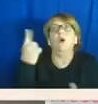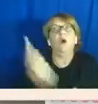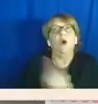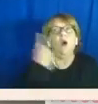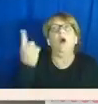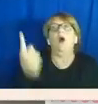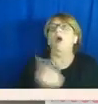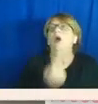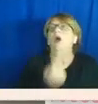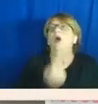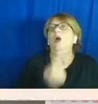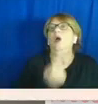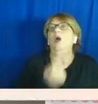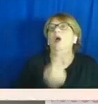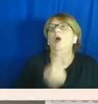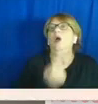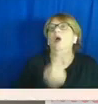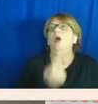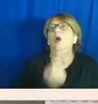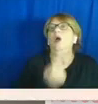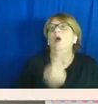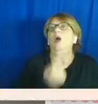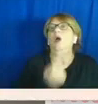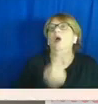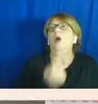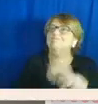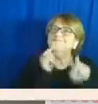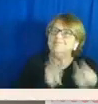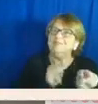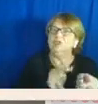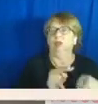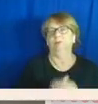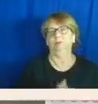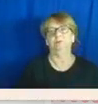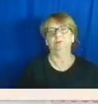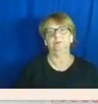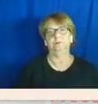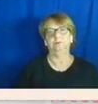be vigilant. Next slide.